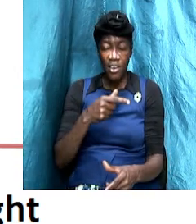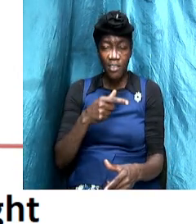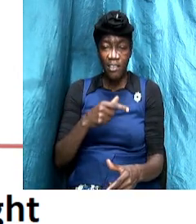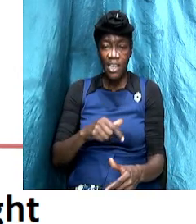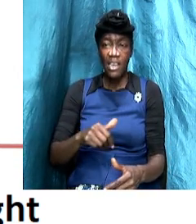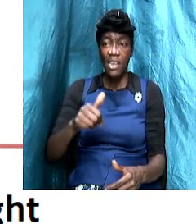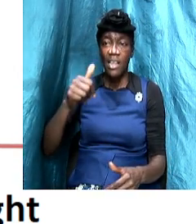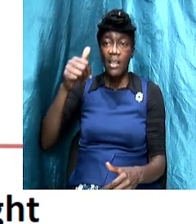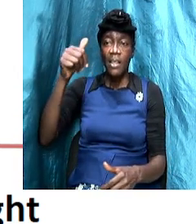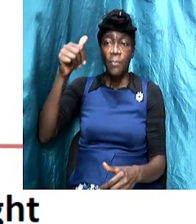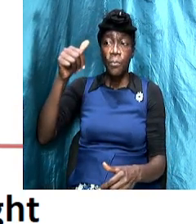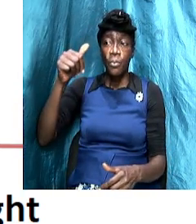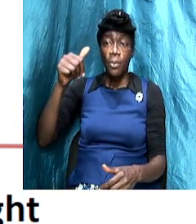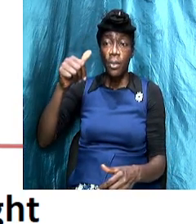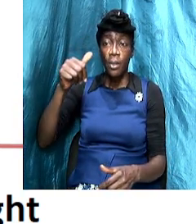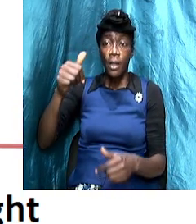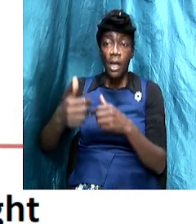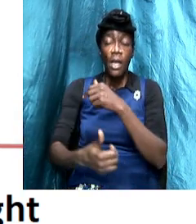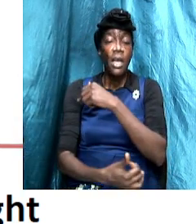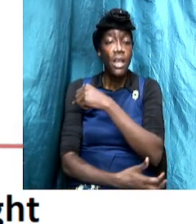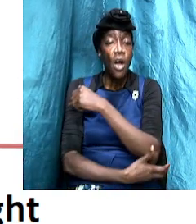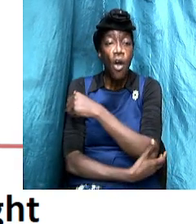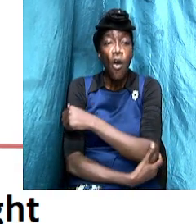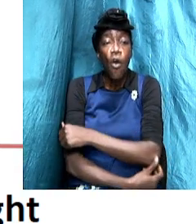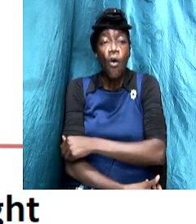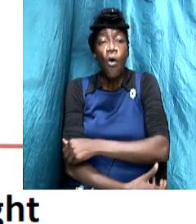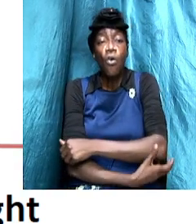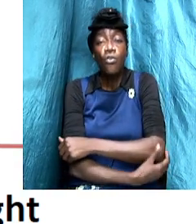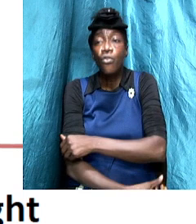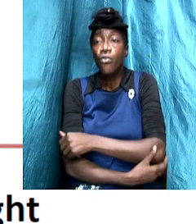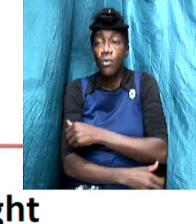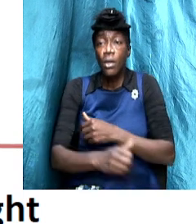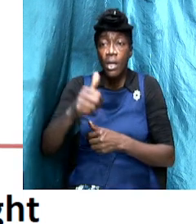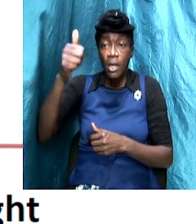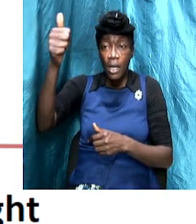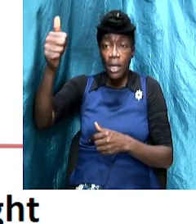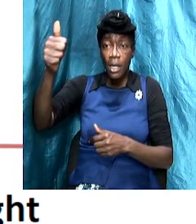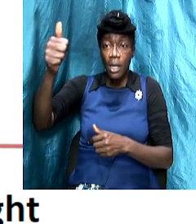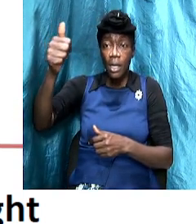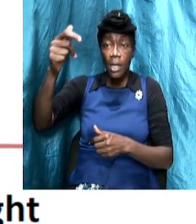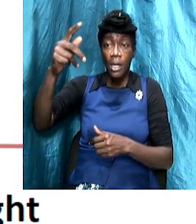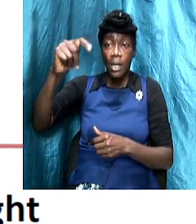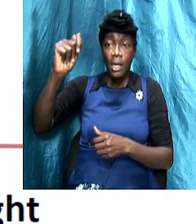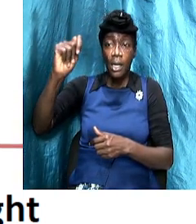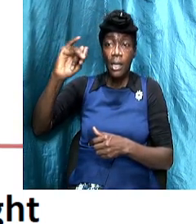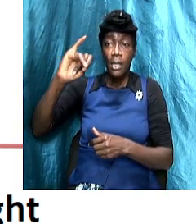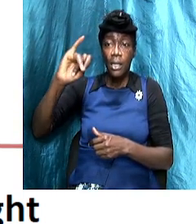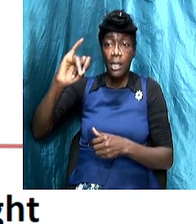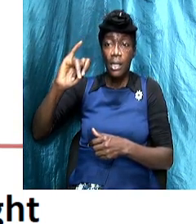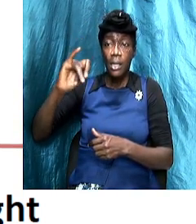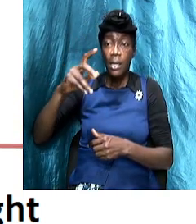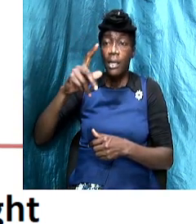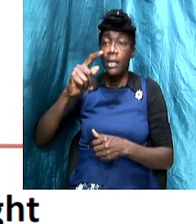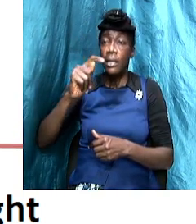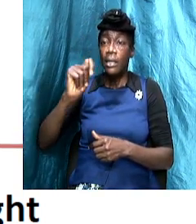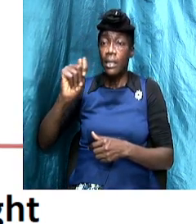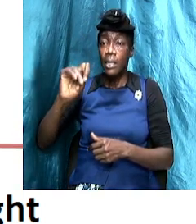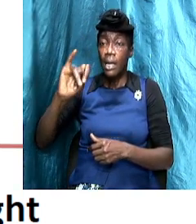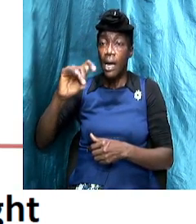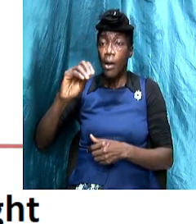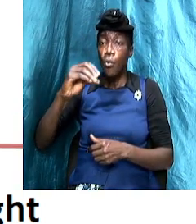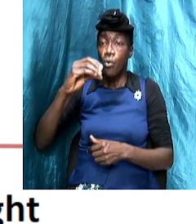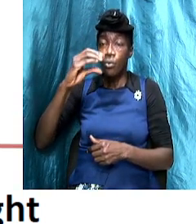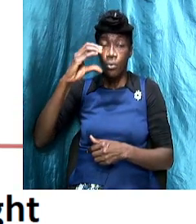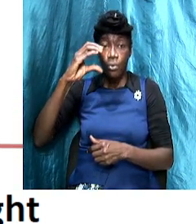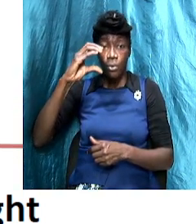is that they used the term Christians to mock the followers of Jesus Christ. A lot of us don't even realize that when they were first called Christians, it was